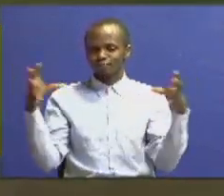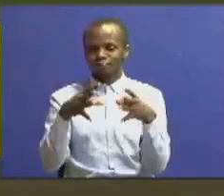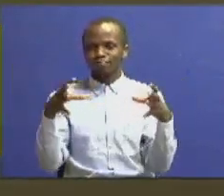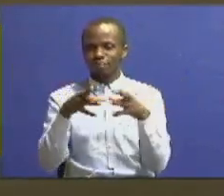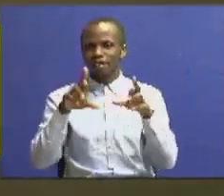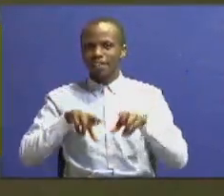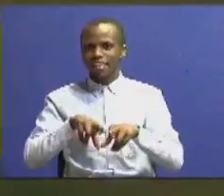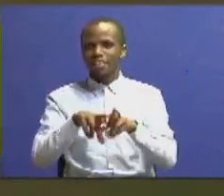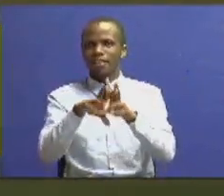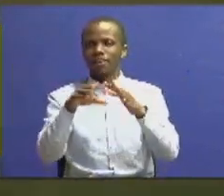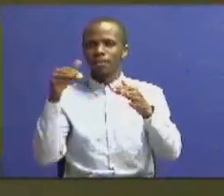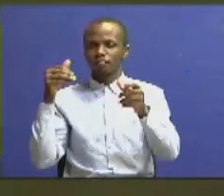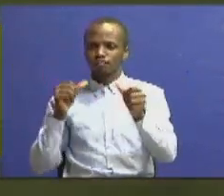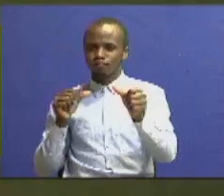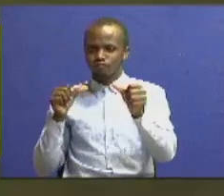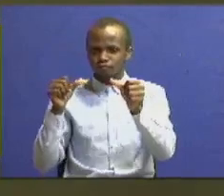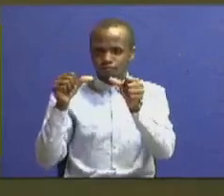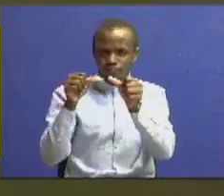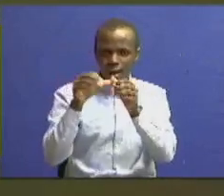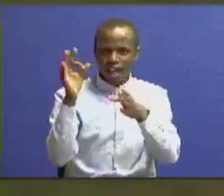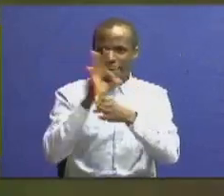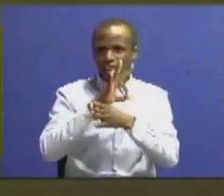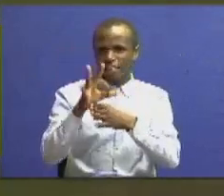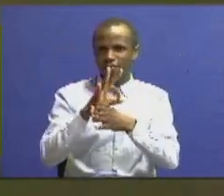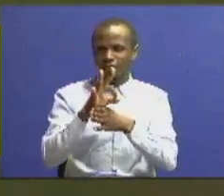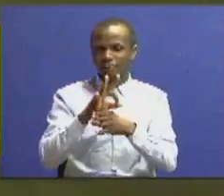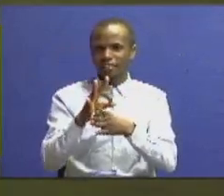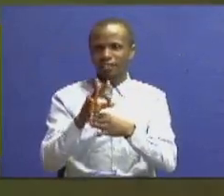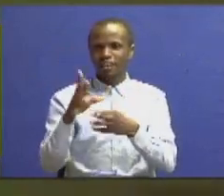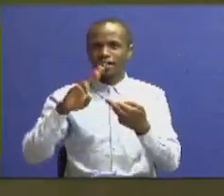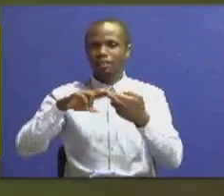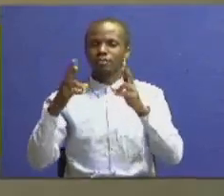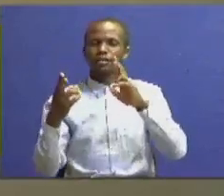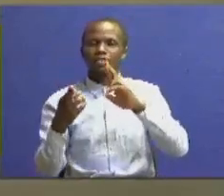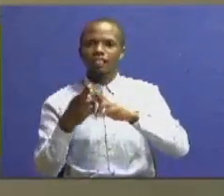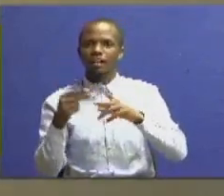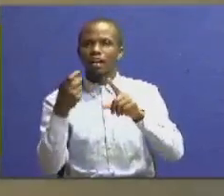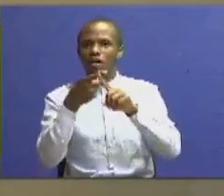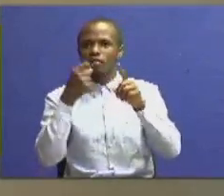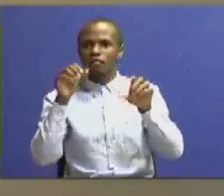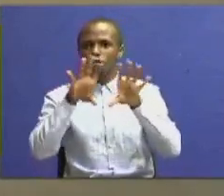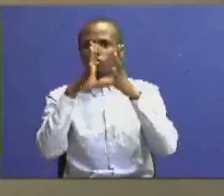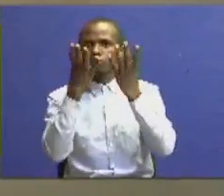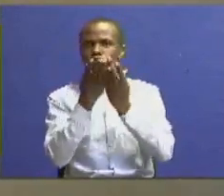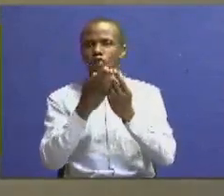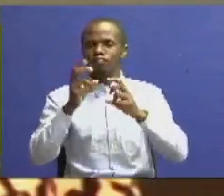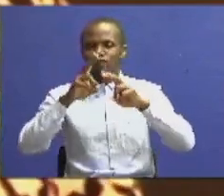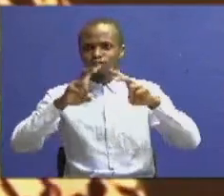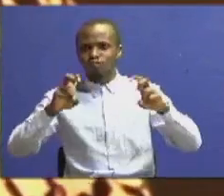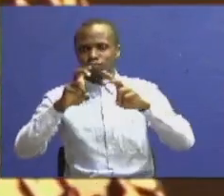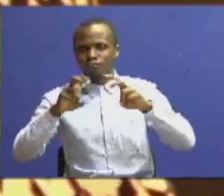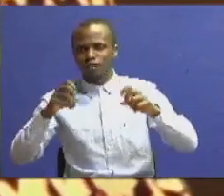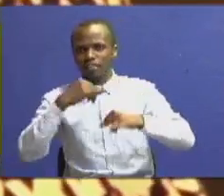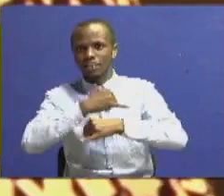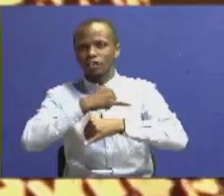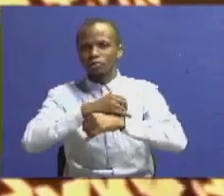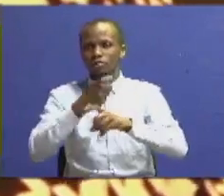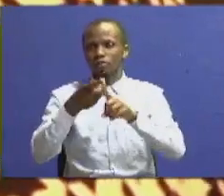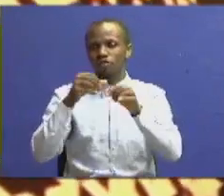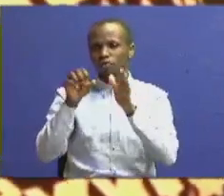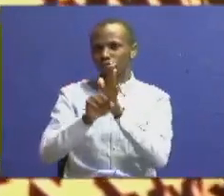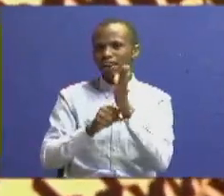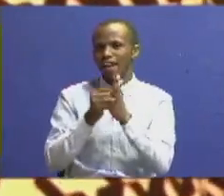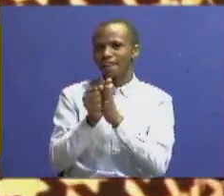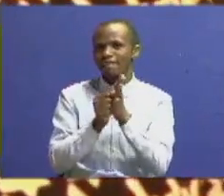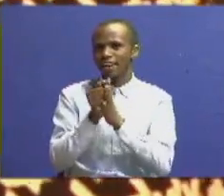roads heading to the venues. On our side, the representative from Wildlife Research Institute of Naivasha, where rally